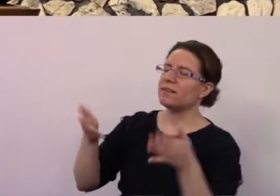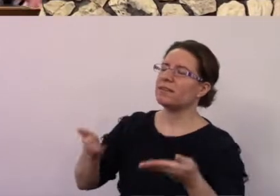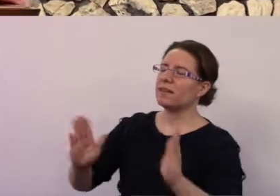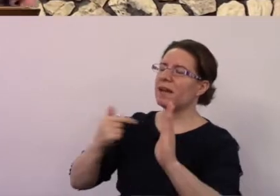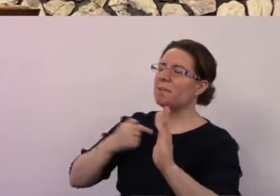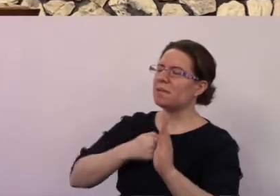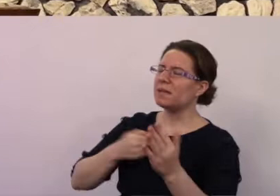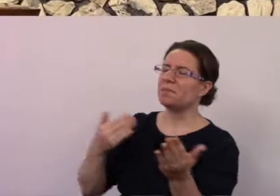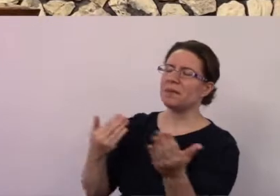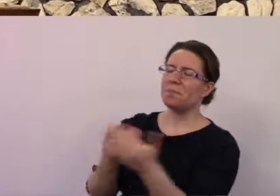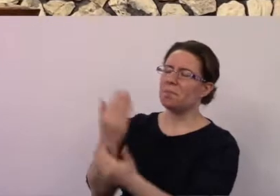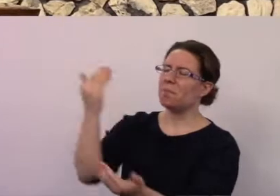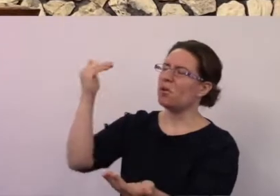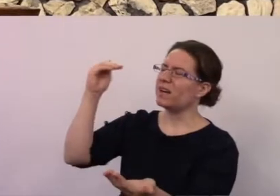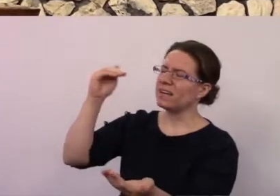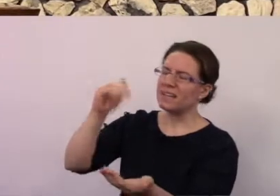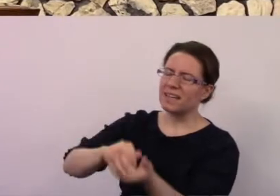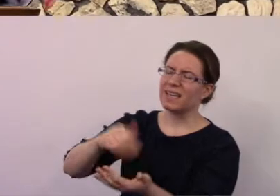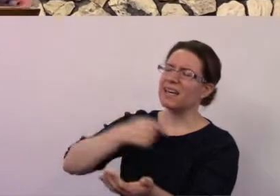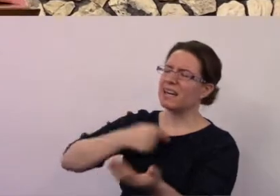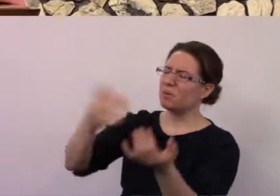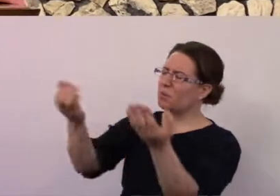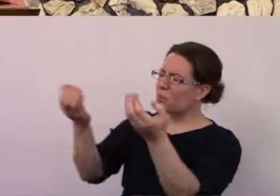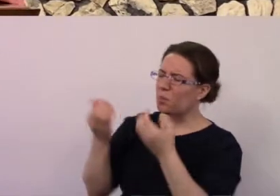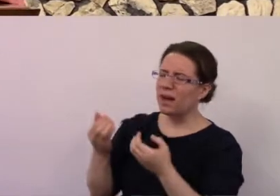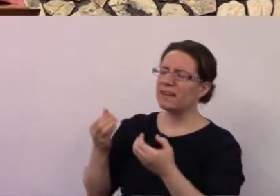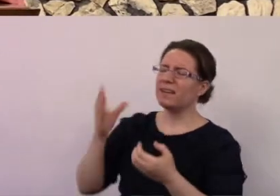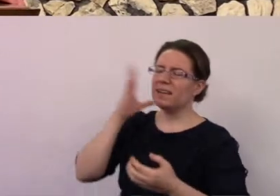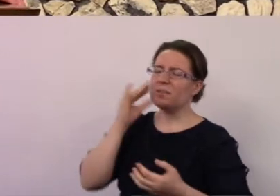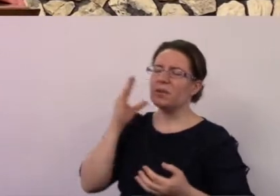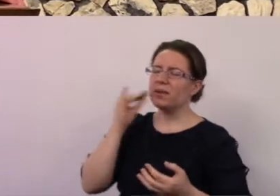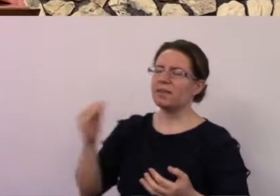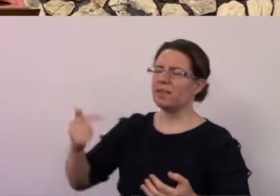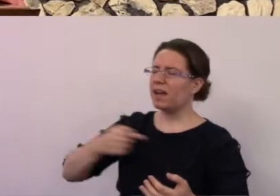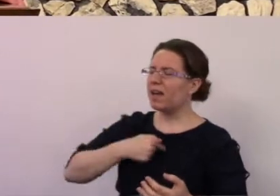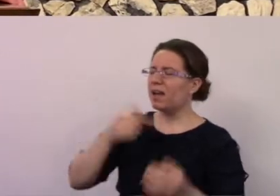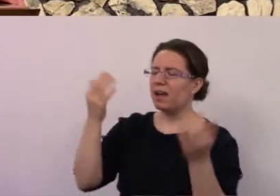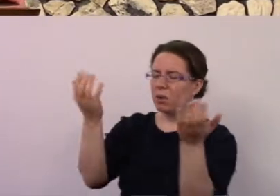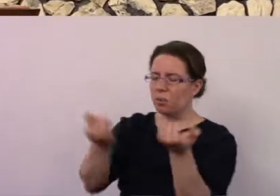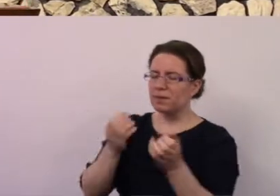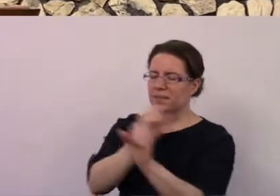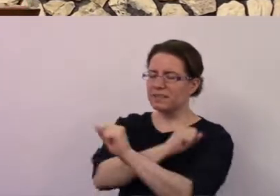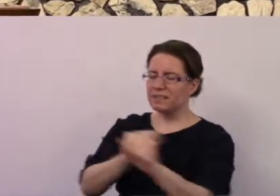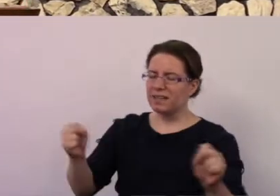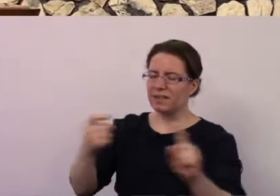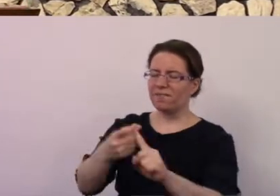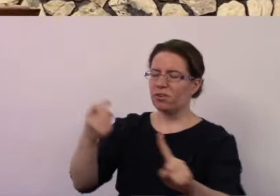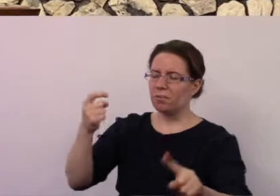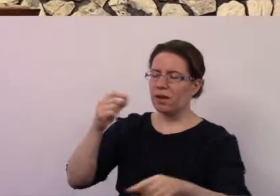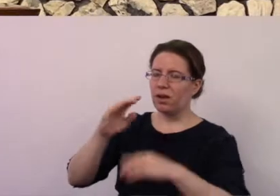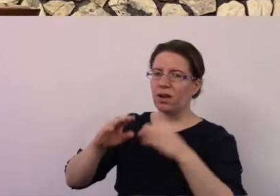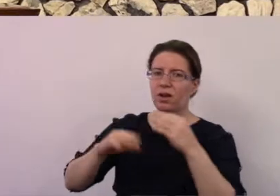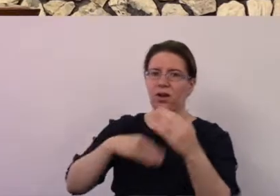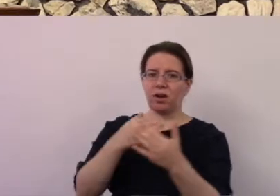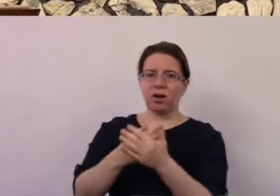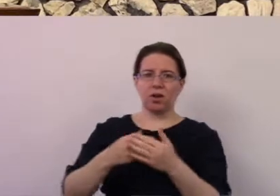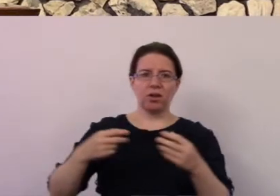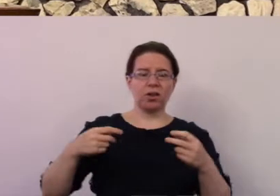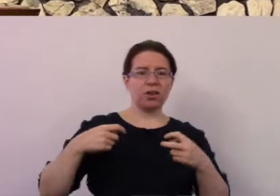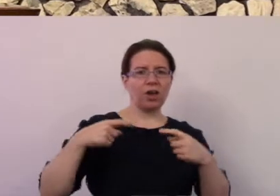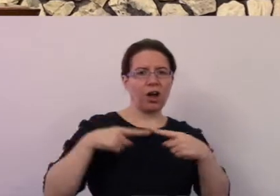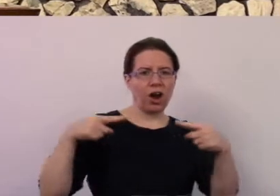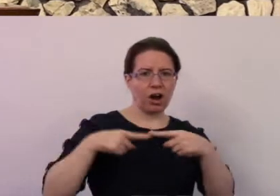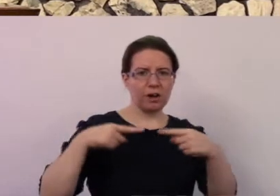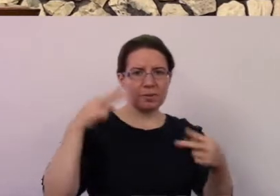help me. Jesus, let me be born from above. Let me experience that experience. Because I want to be